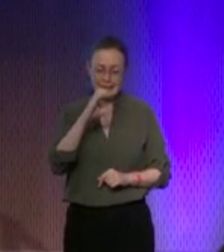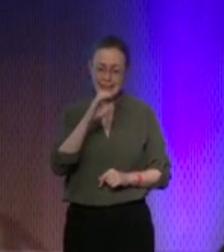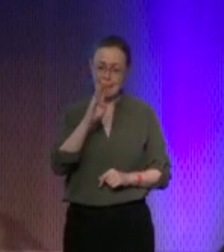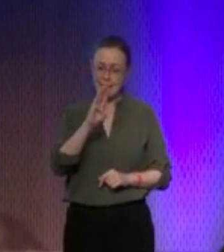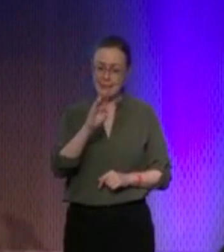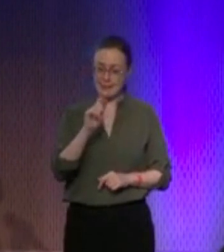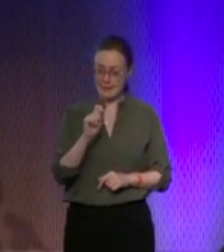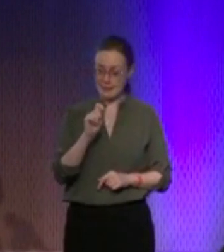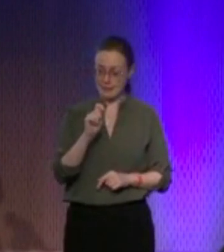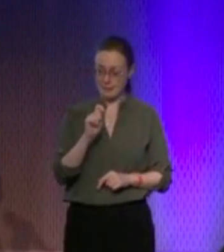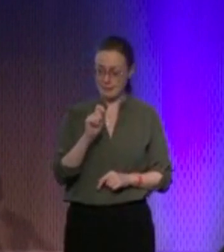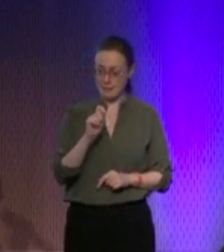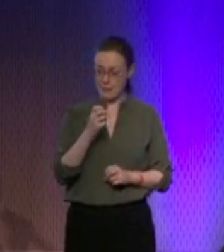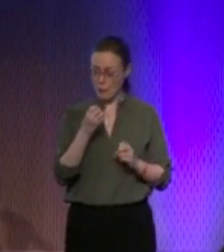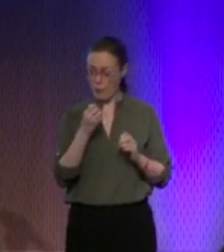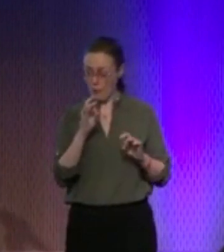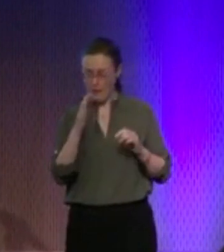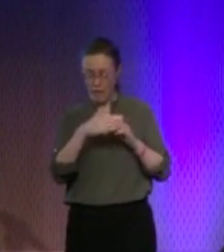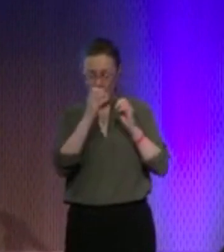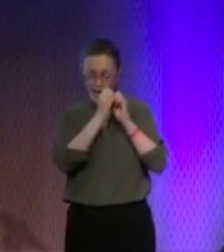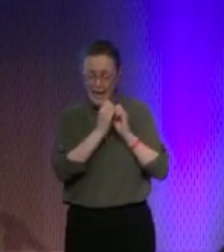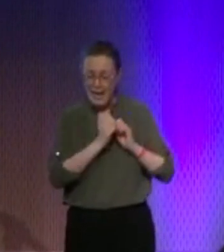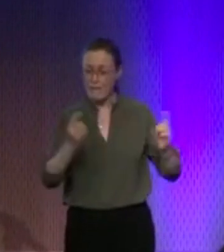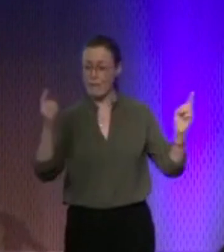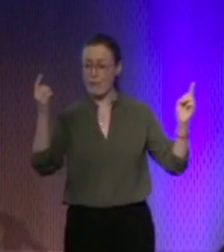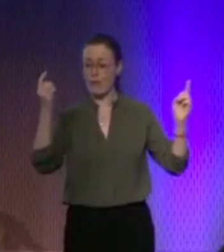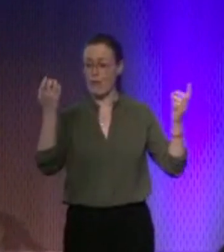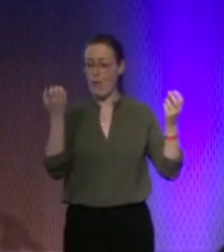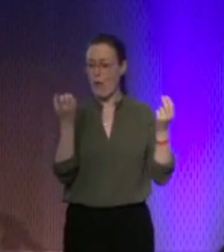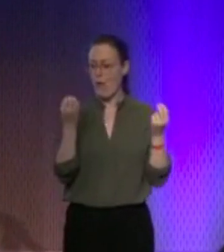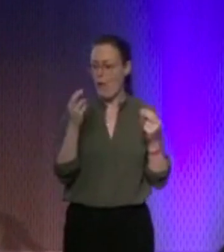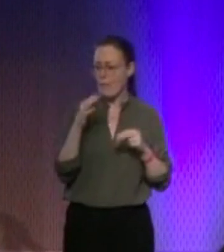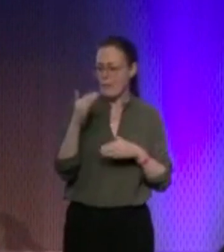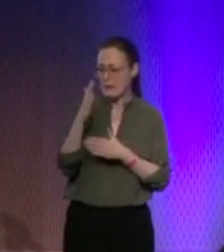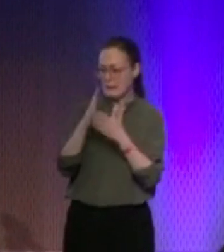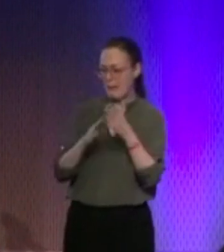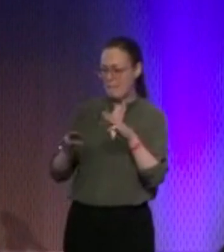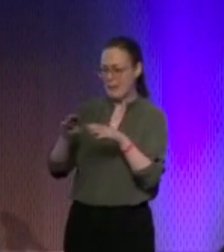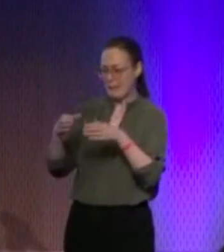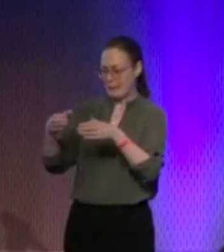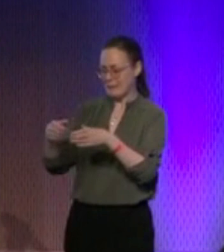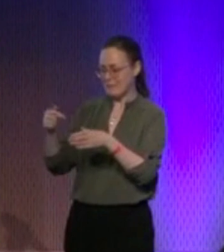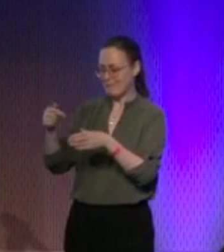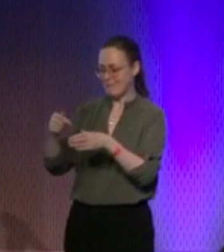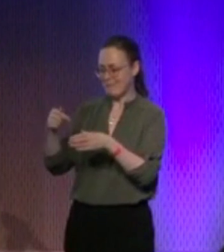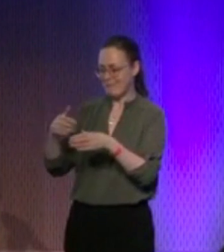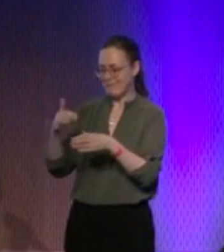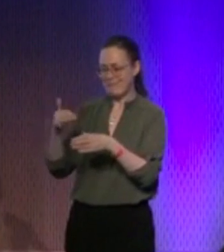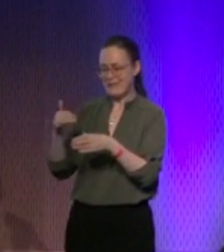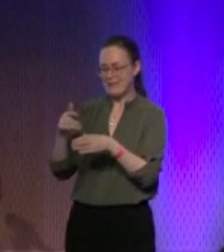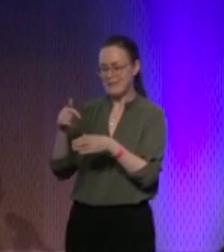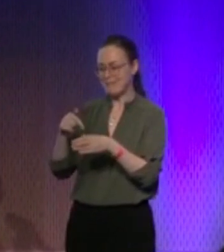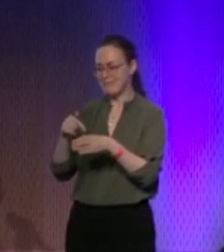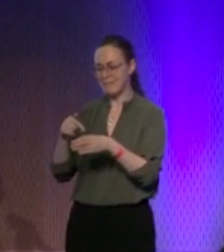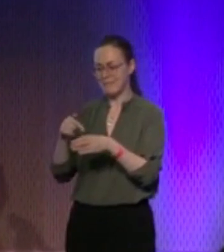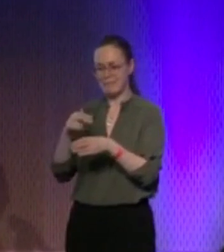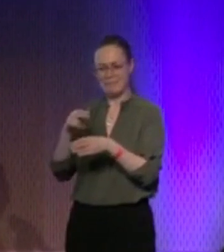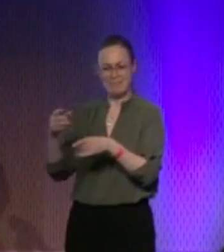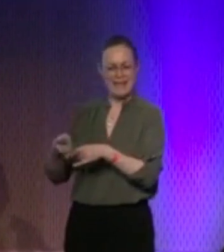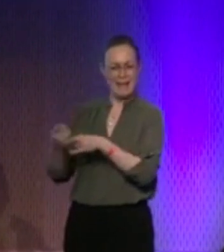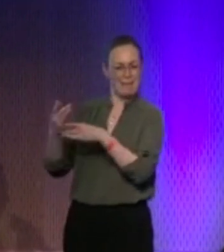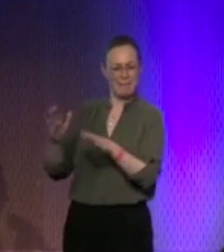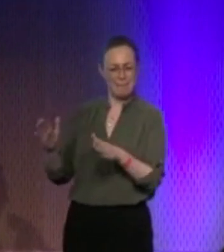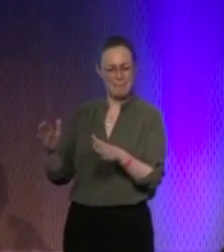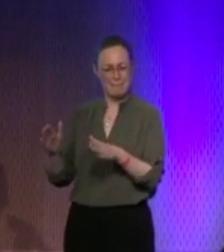CBT okay for everybody in the population, or is there certain groups of people that it potentially may not help